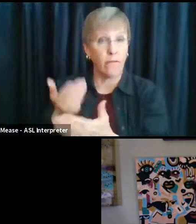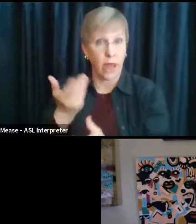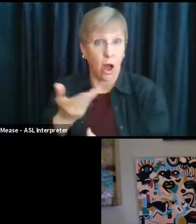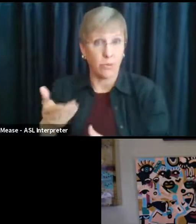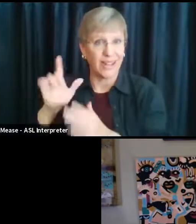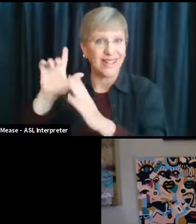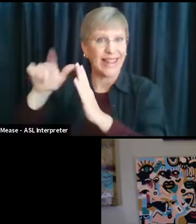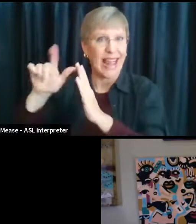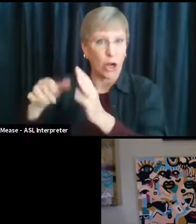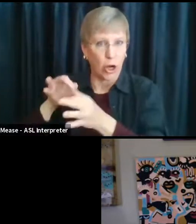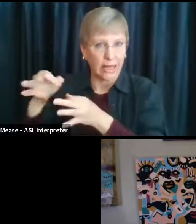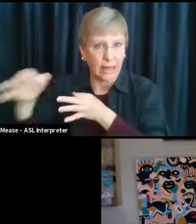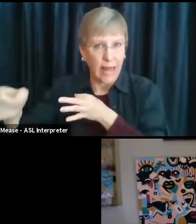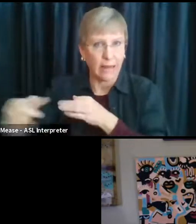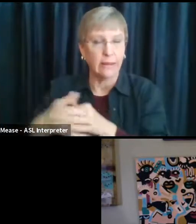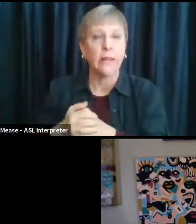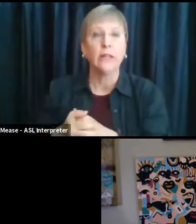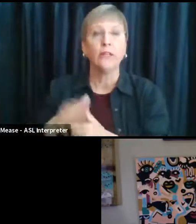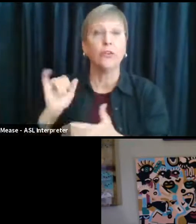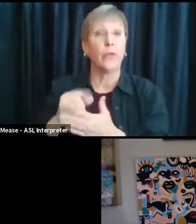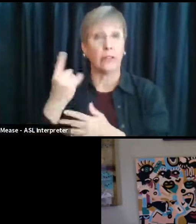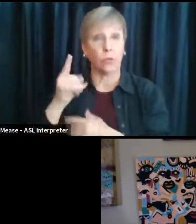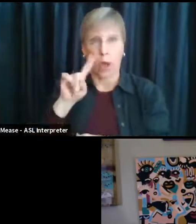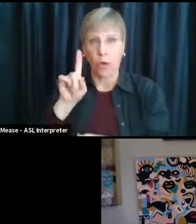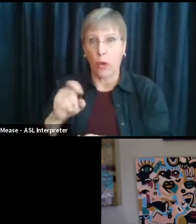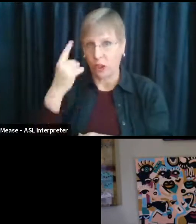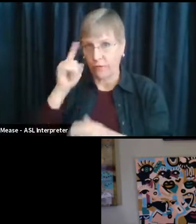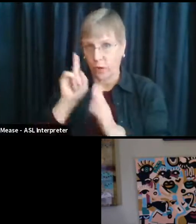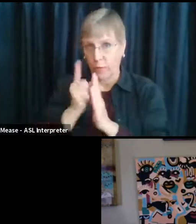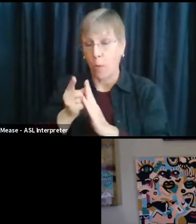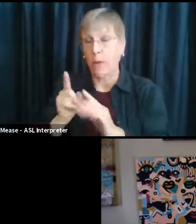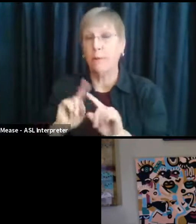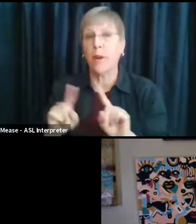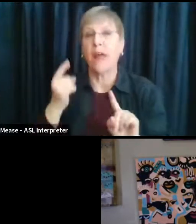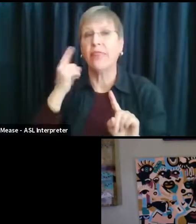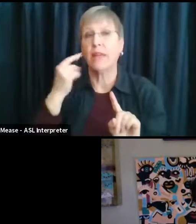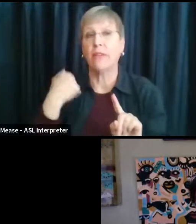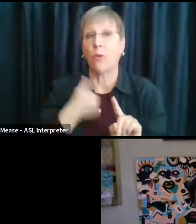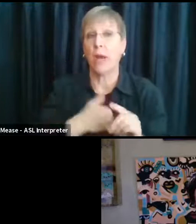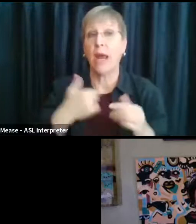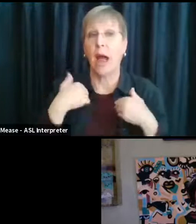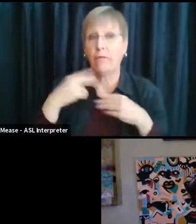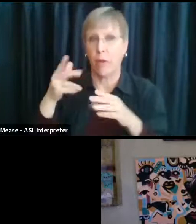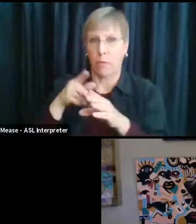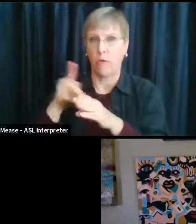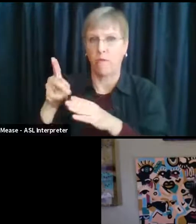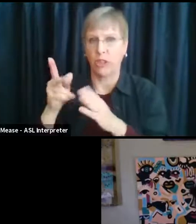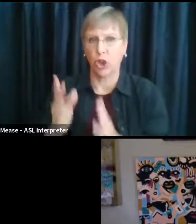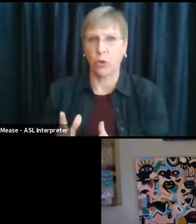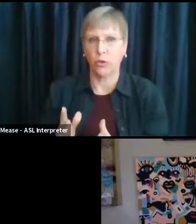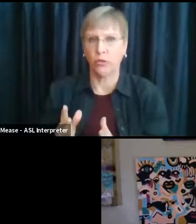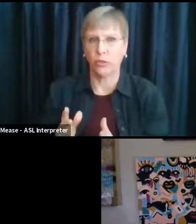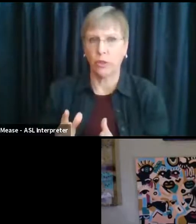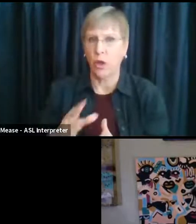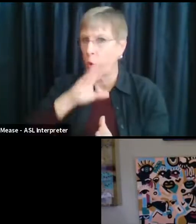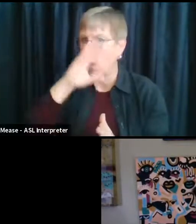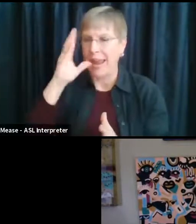and so that's one of the questions for the moment. But I think we have professionals. We never